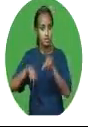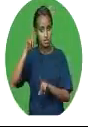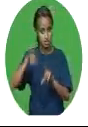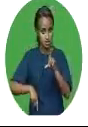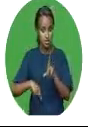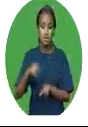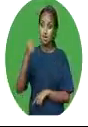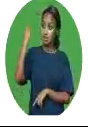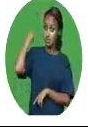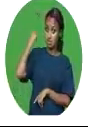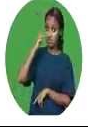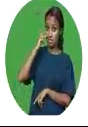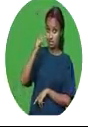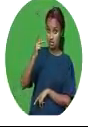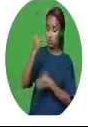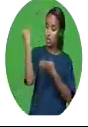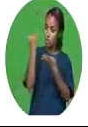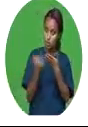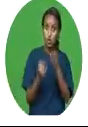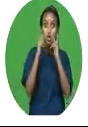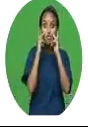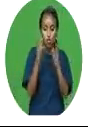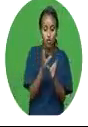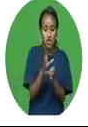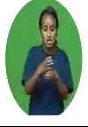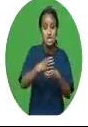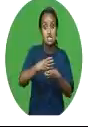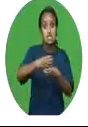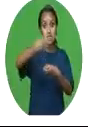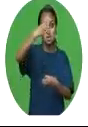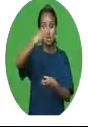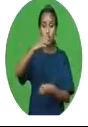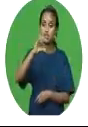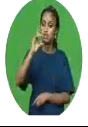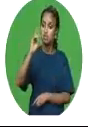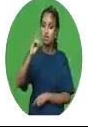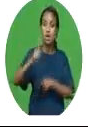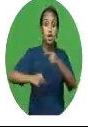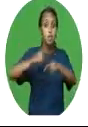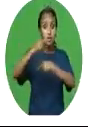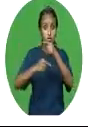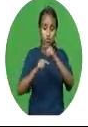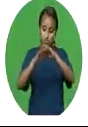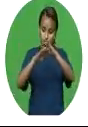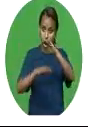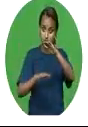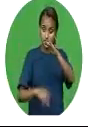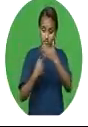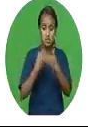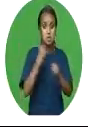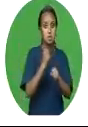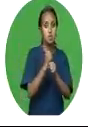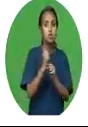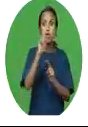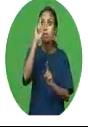The figure at C is a pictorial view of cylinder. At D, a pattern for the prism is made by a